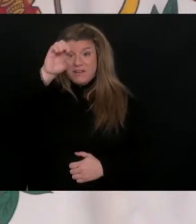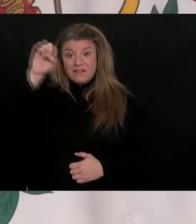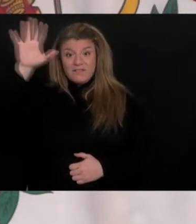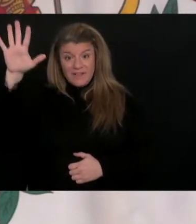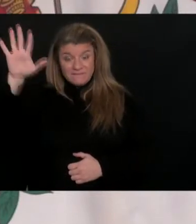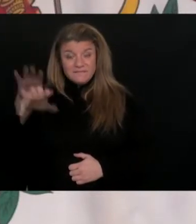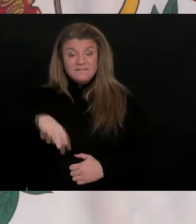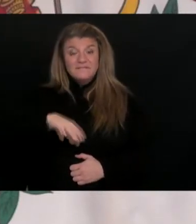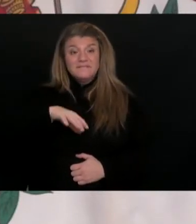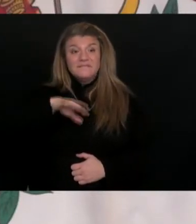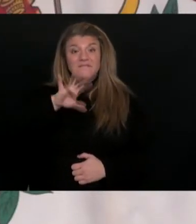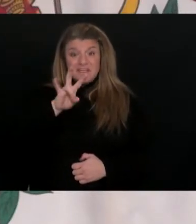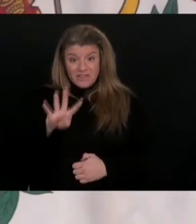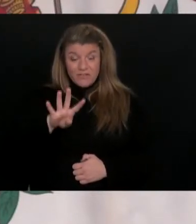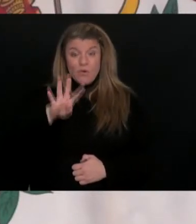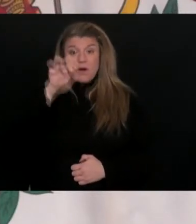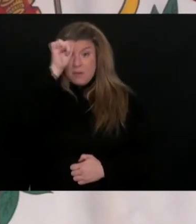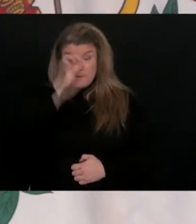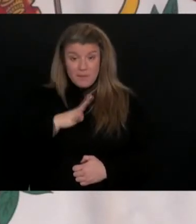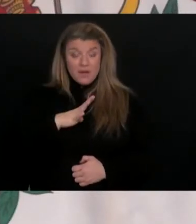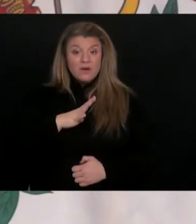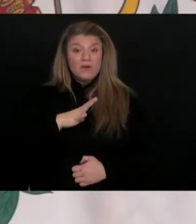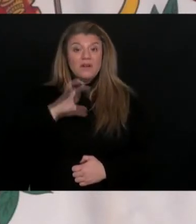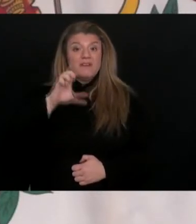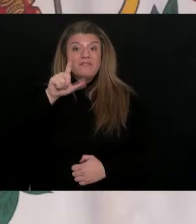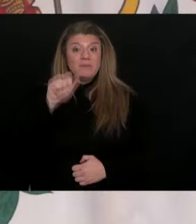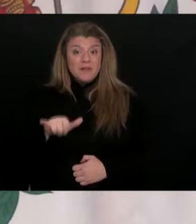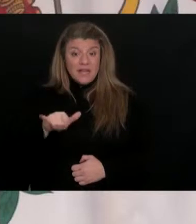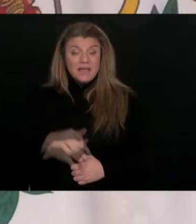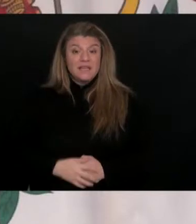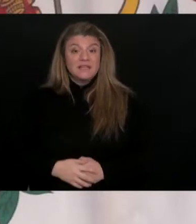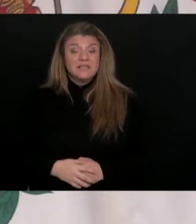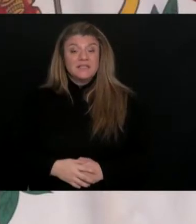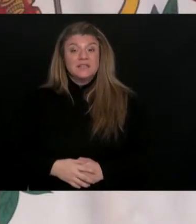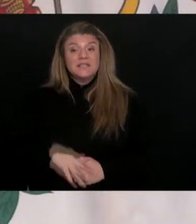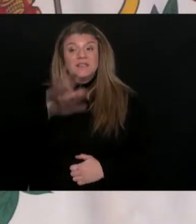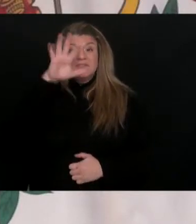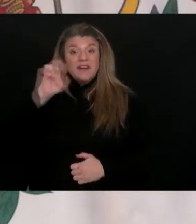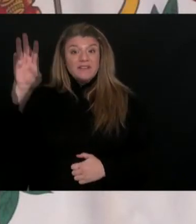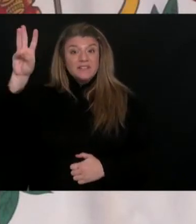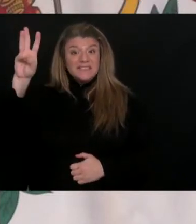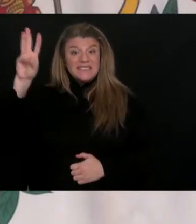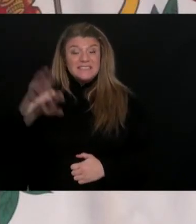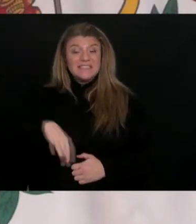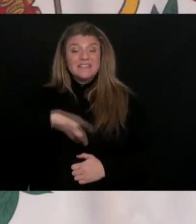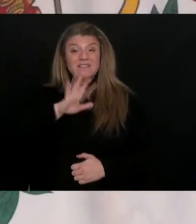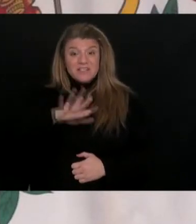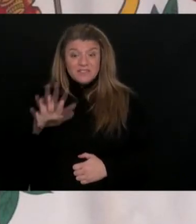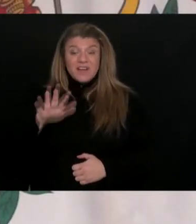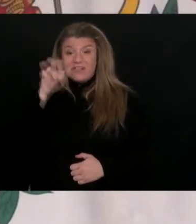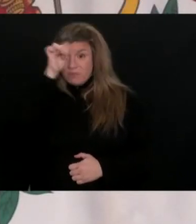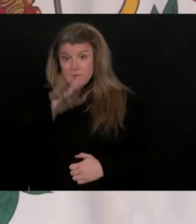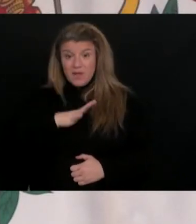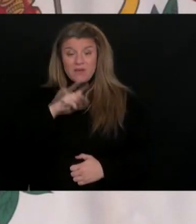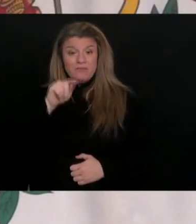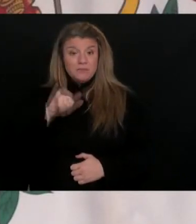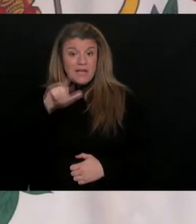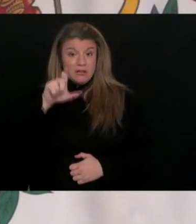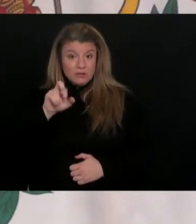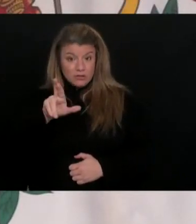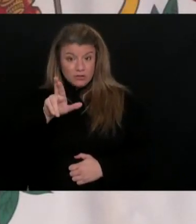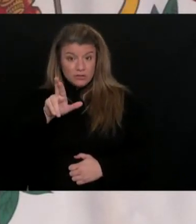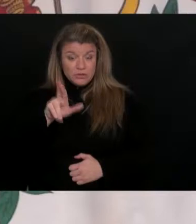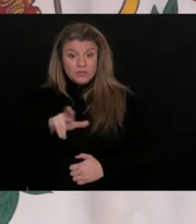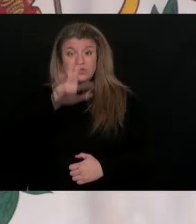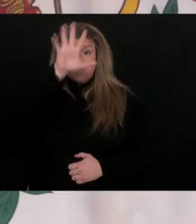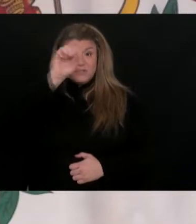5,005th death, a 74-year-old male from Clay County. The 5,006th death, a 55-year-old male from Taylor County.